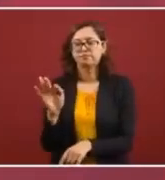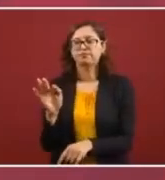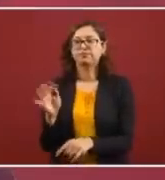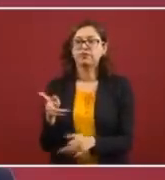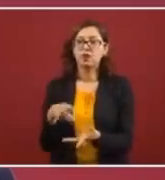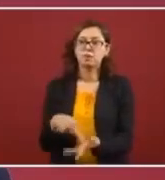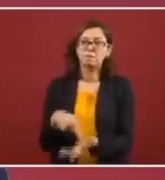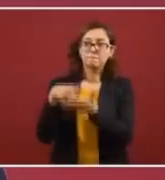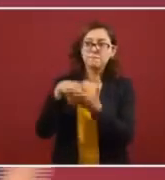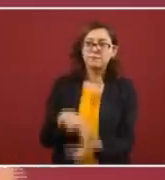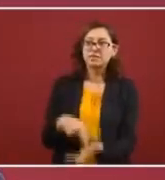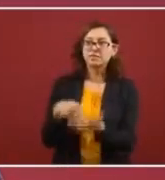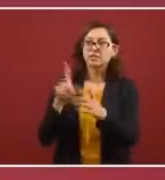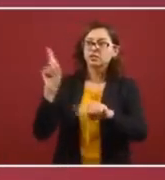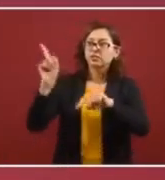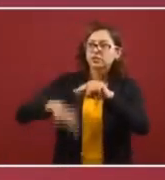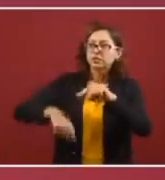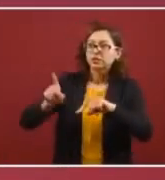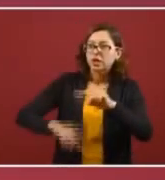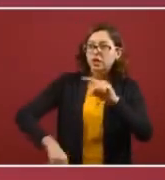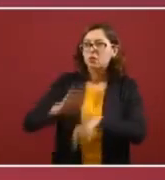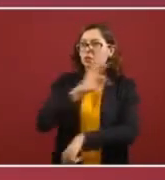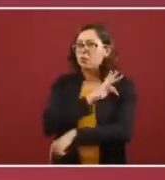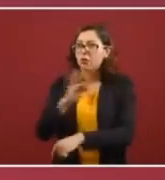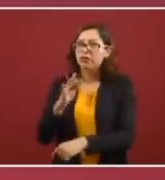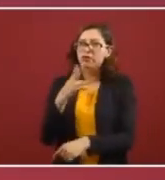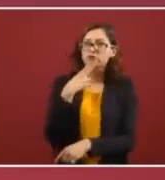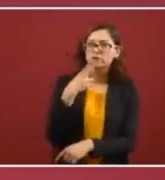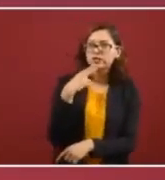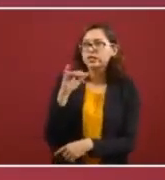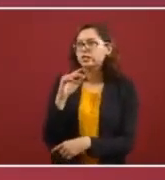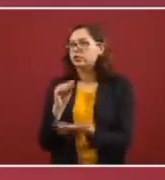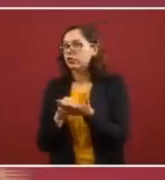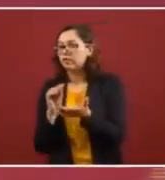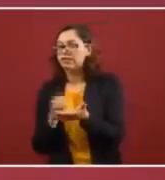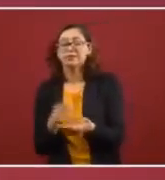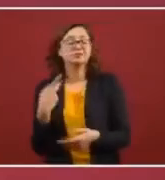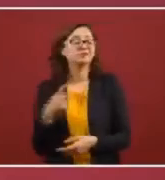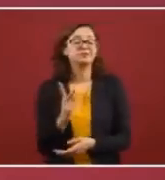to the options, whether we were going to keep that hospital or not.